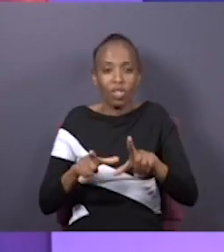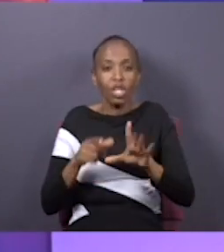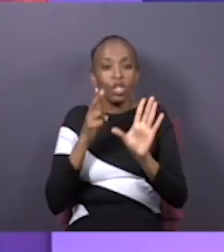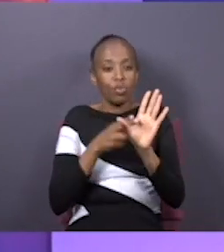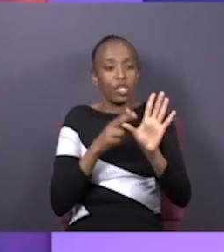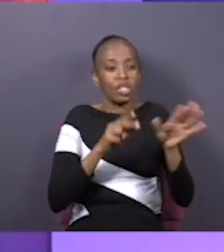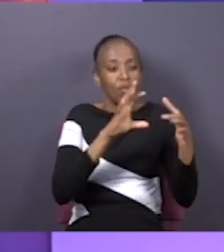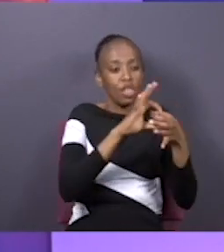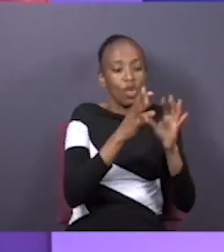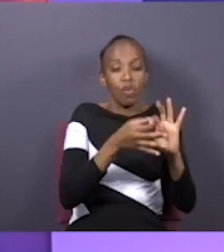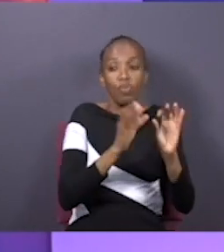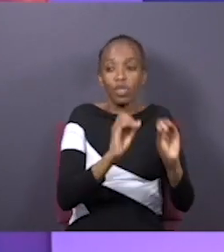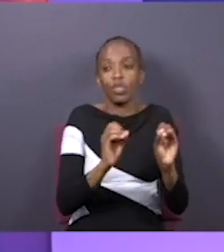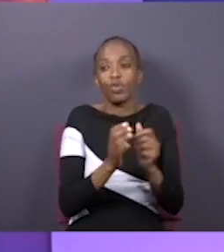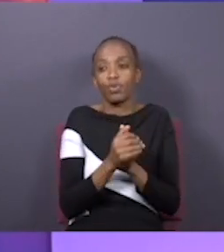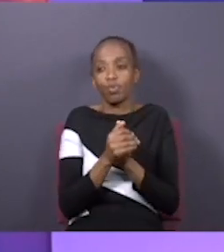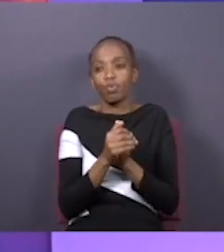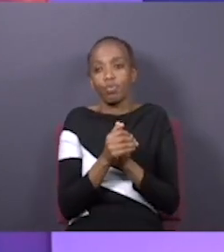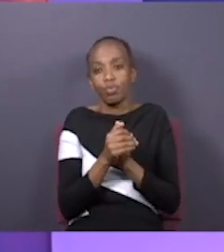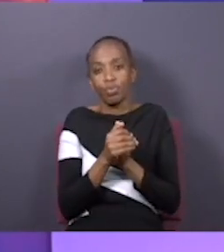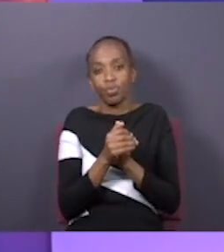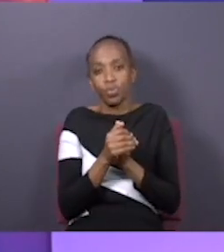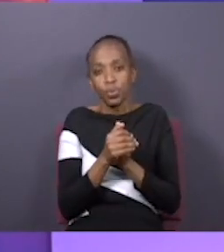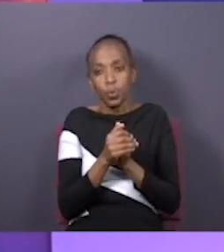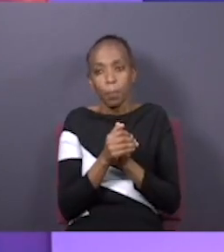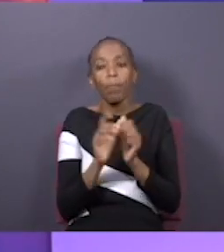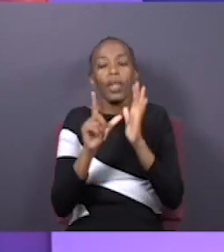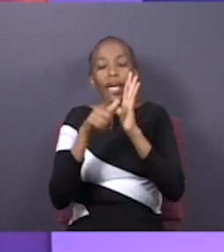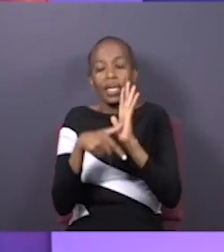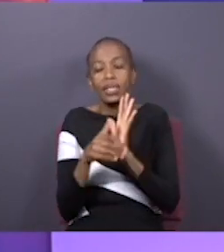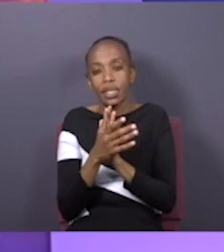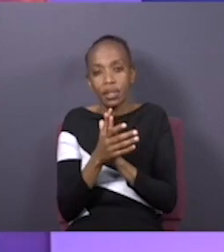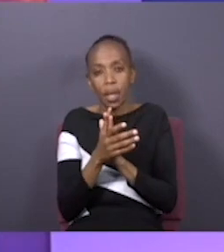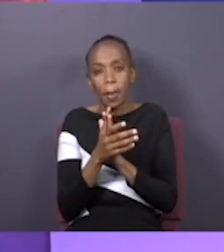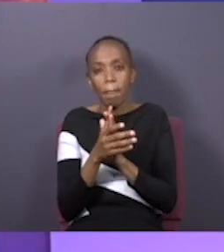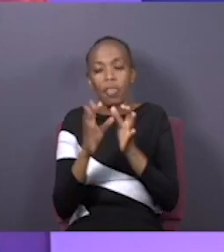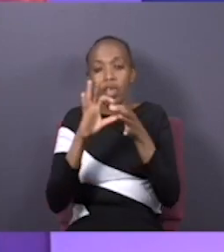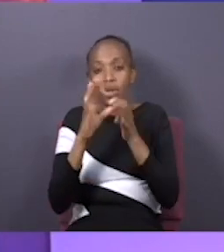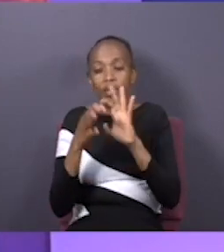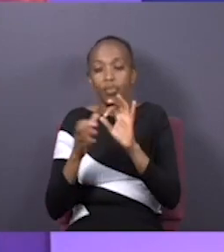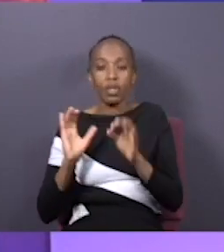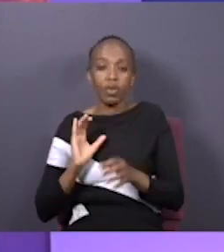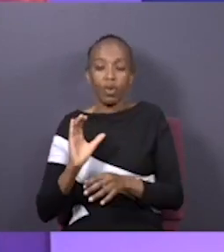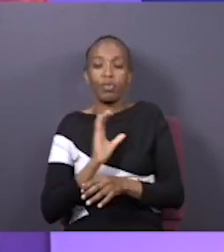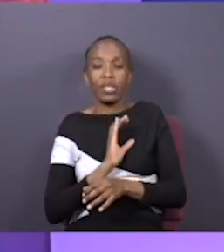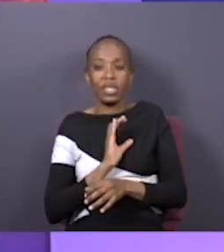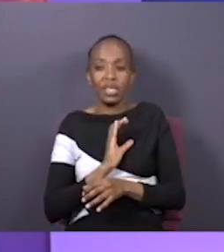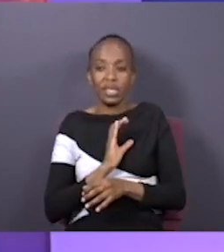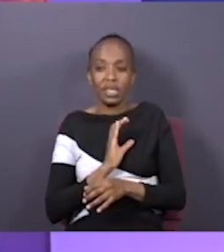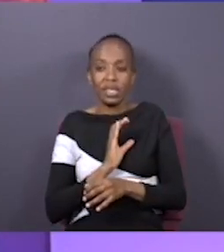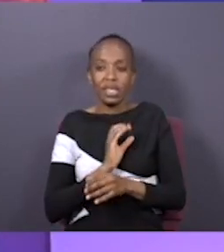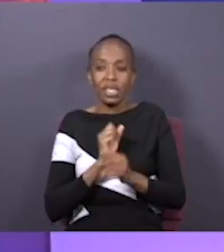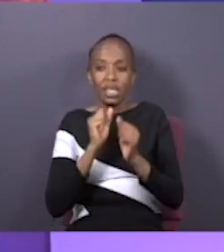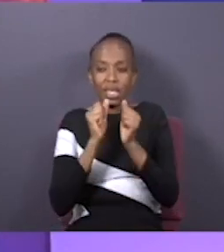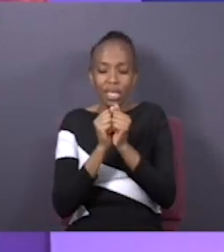in the Olympics. And although much later, the Olympic Committee,